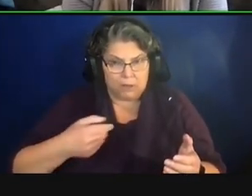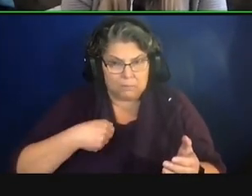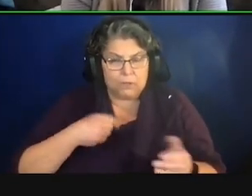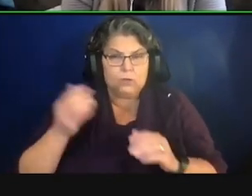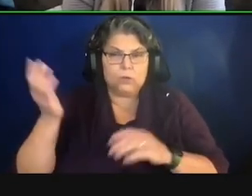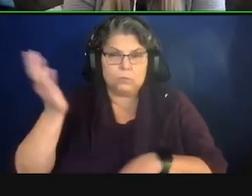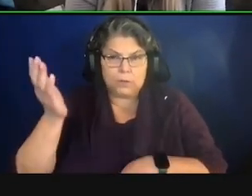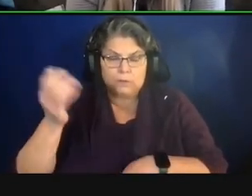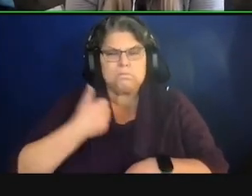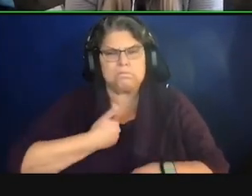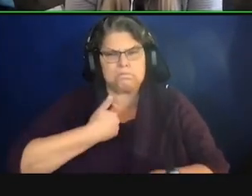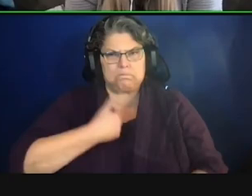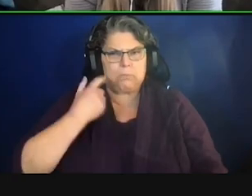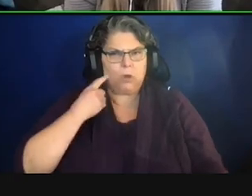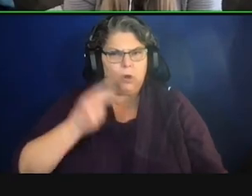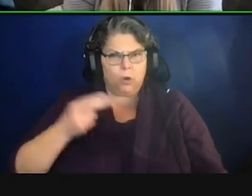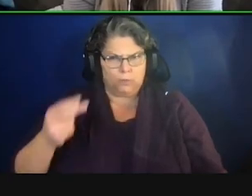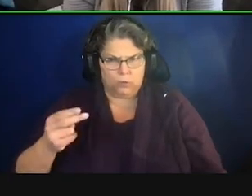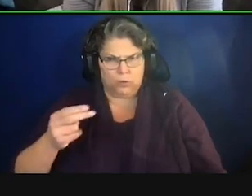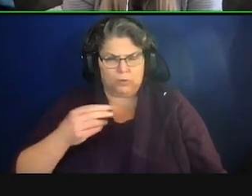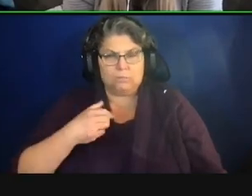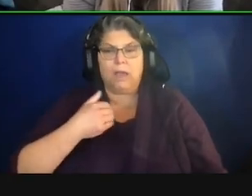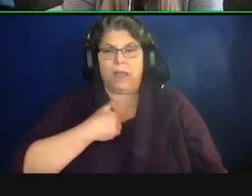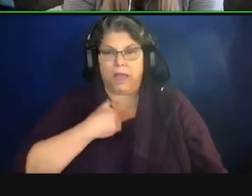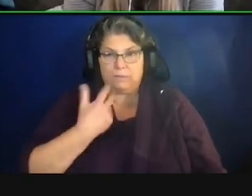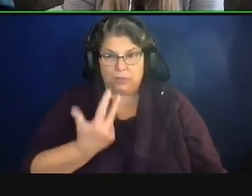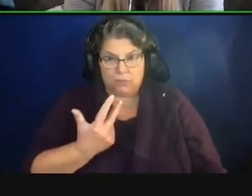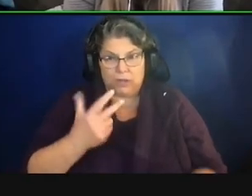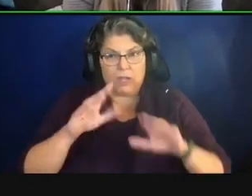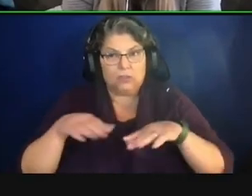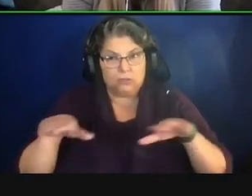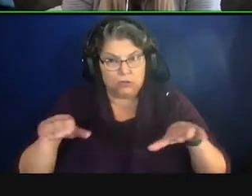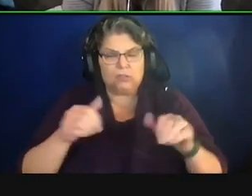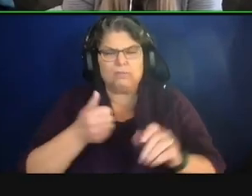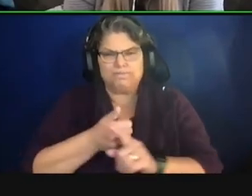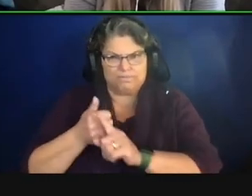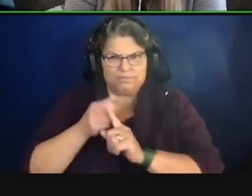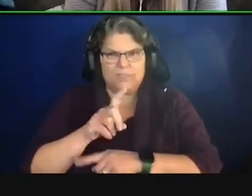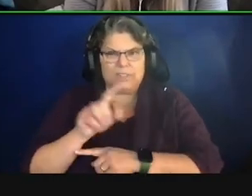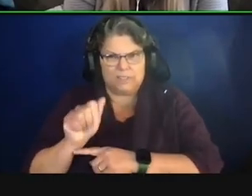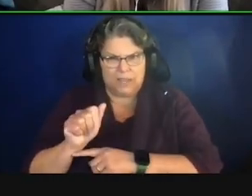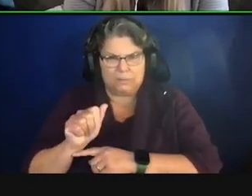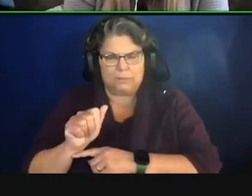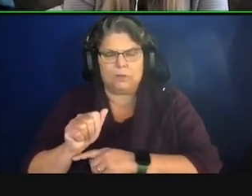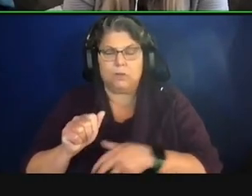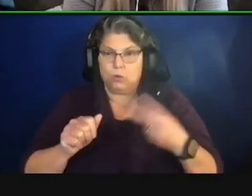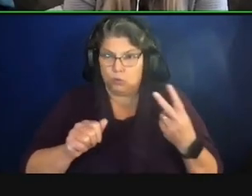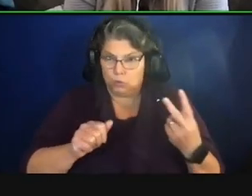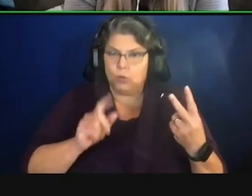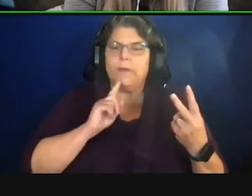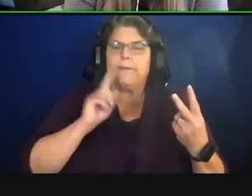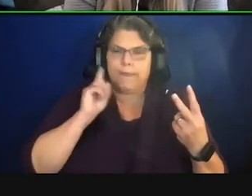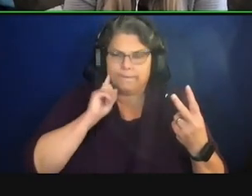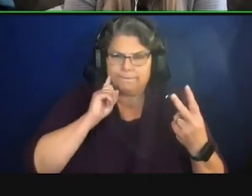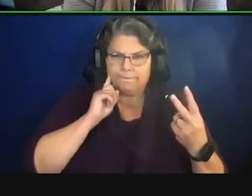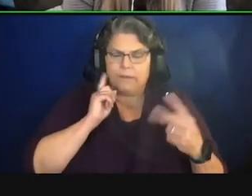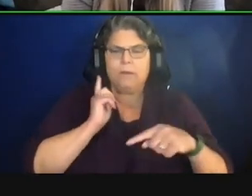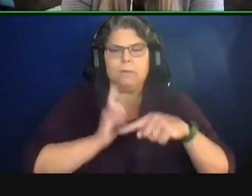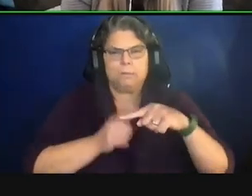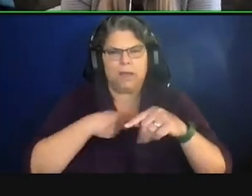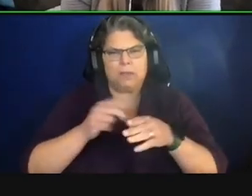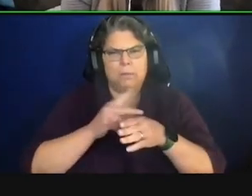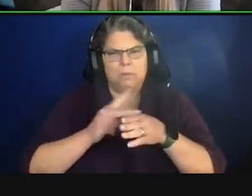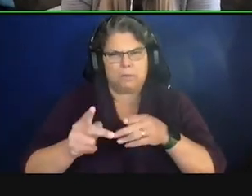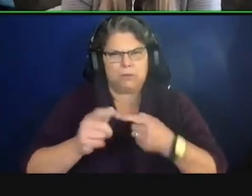the parent of 3 children with disabilities, 2 of whom who are deaf themselves. I also work as a professional